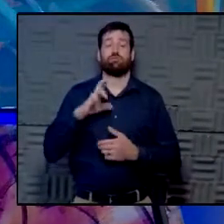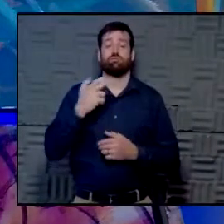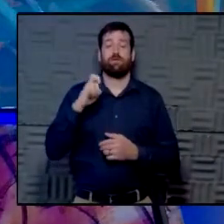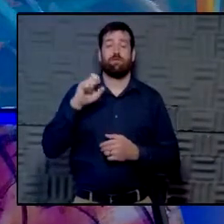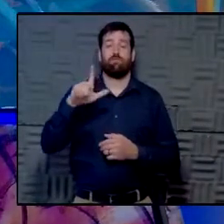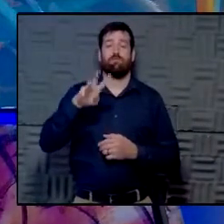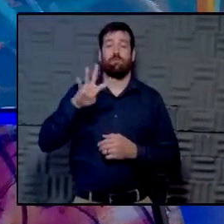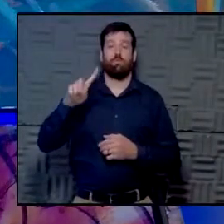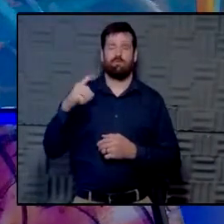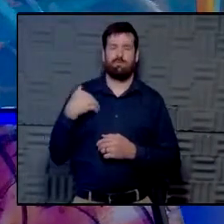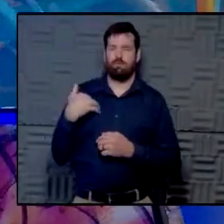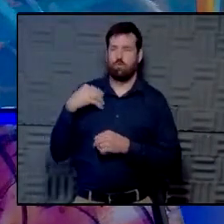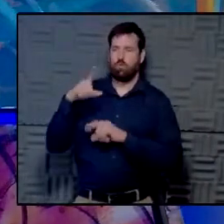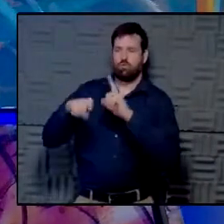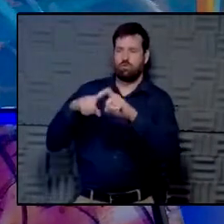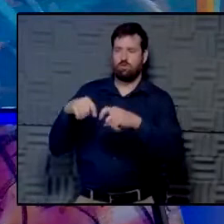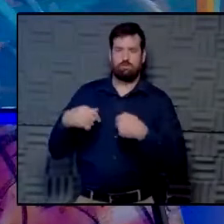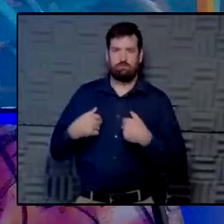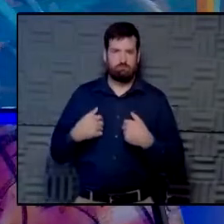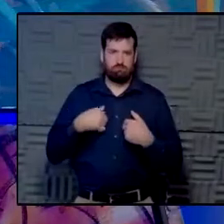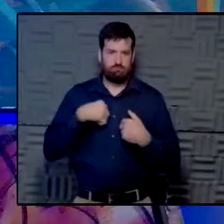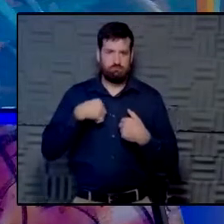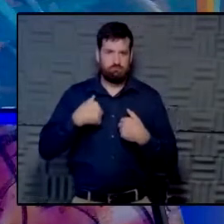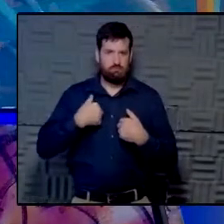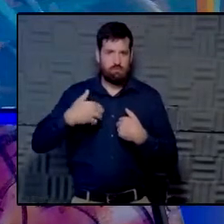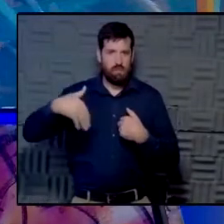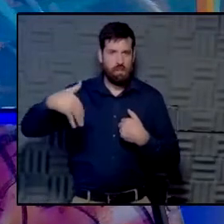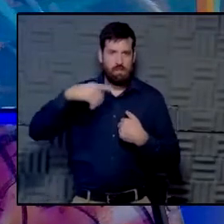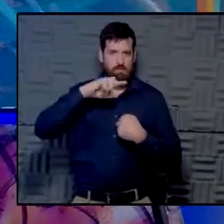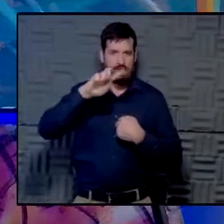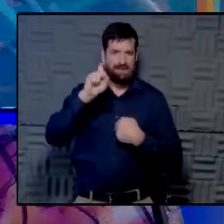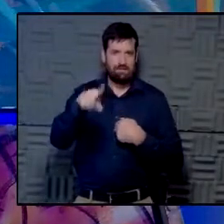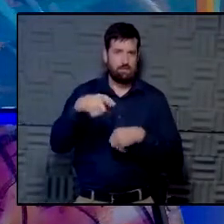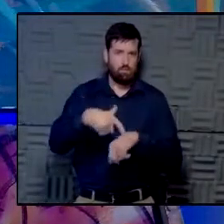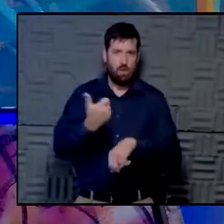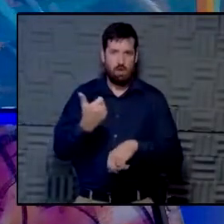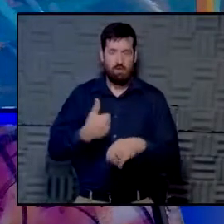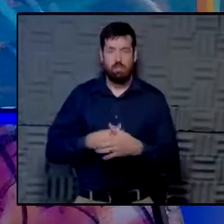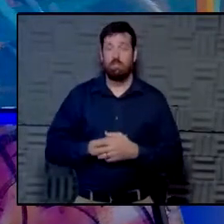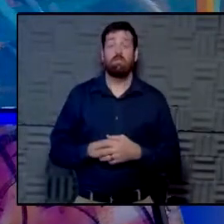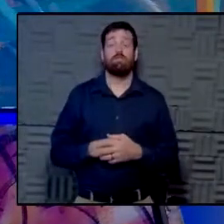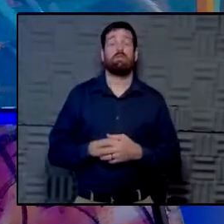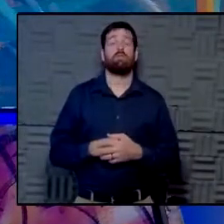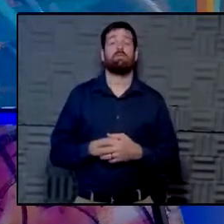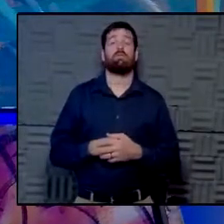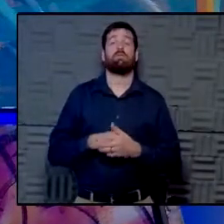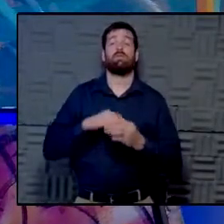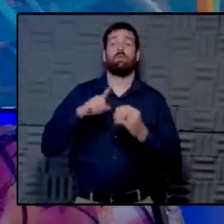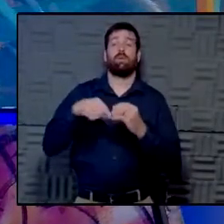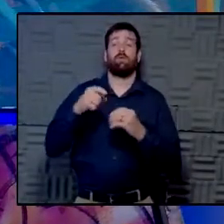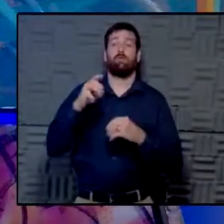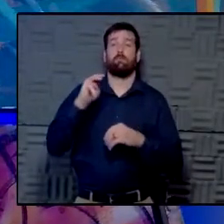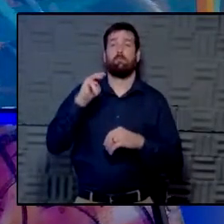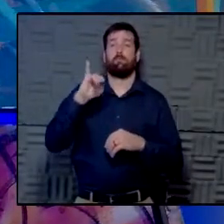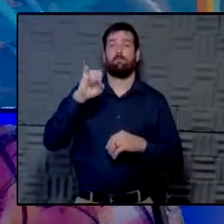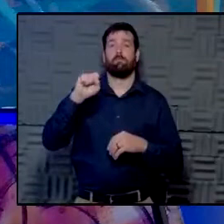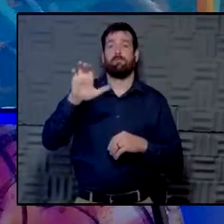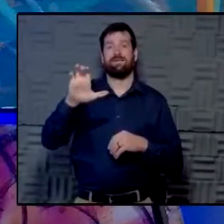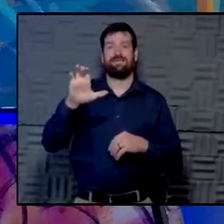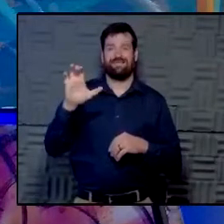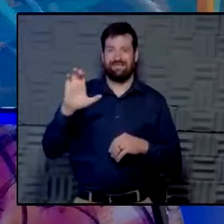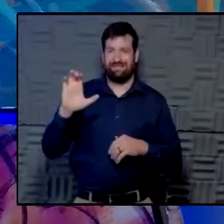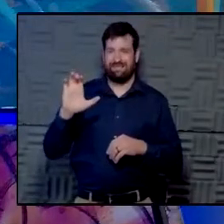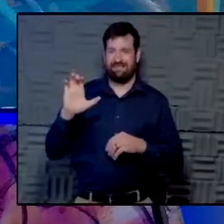I had a question because I feel like we haven't talked about, at least I haven't asked about in a while, the latest on Miss C with kids and COVID right